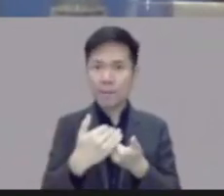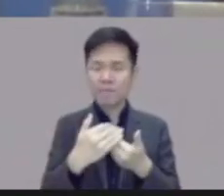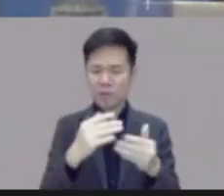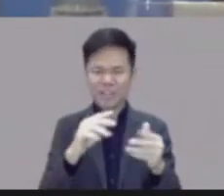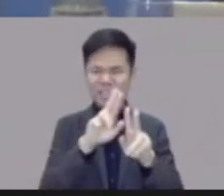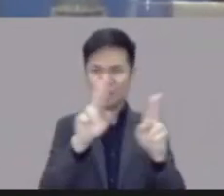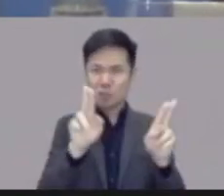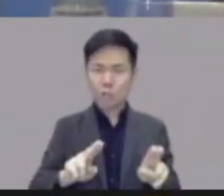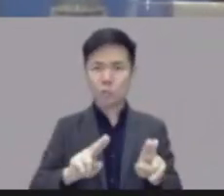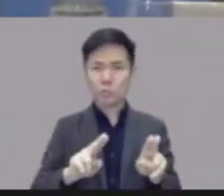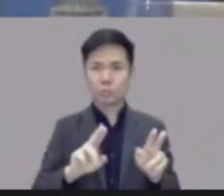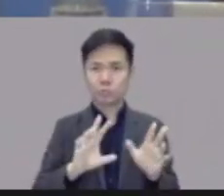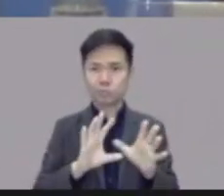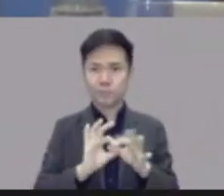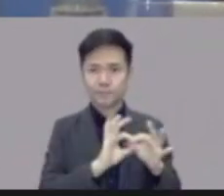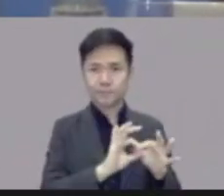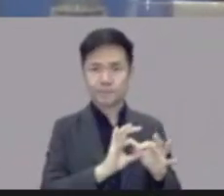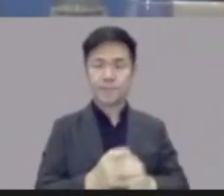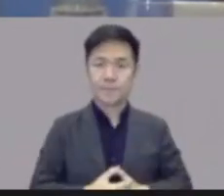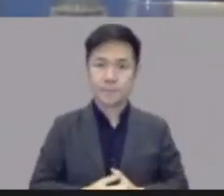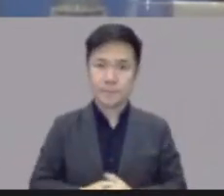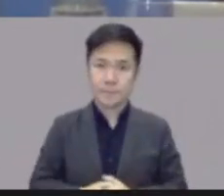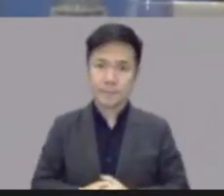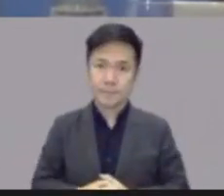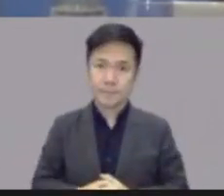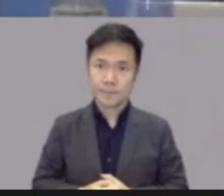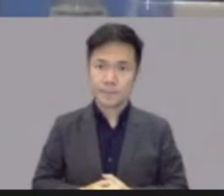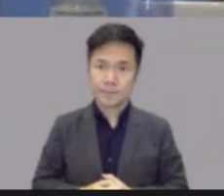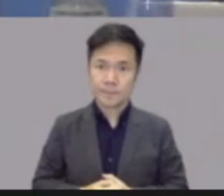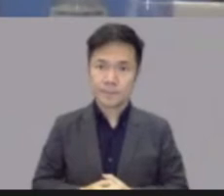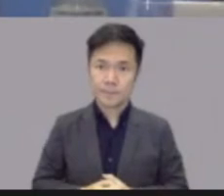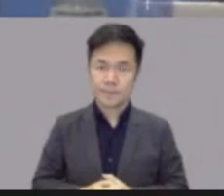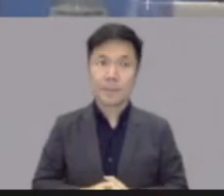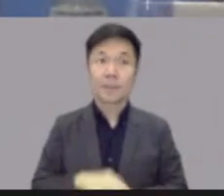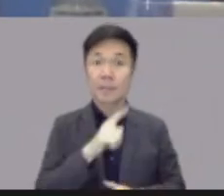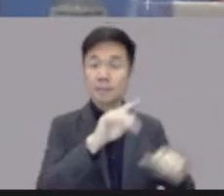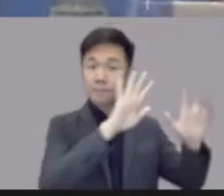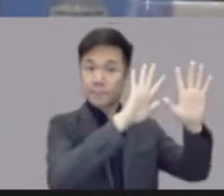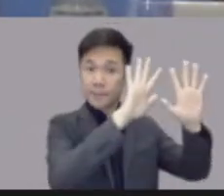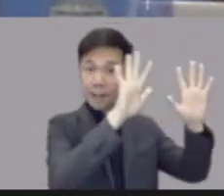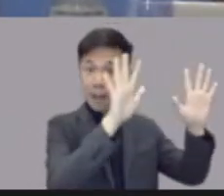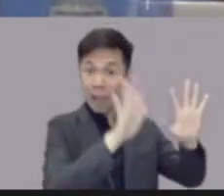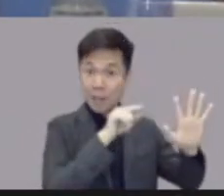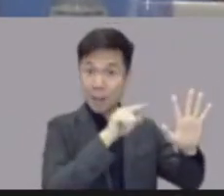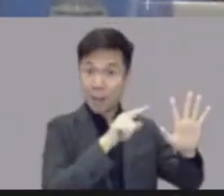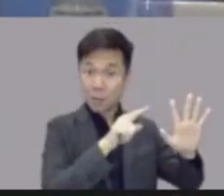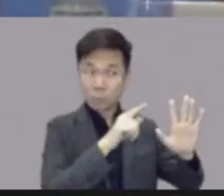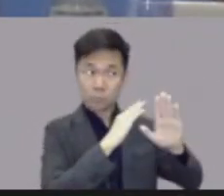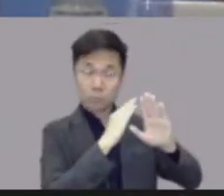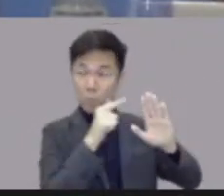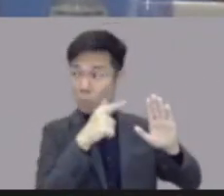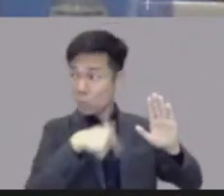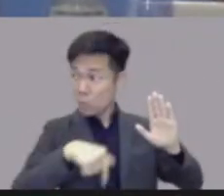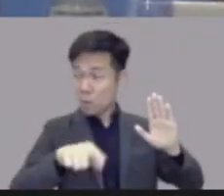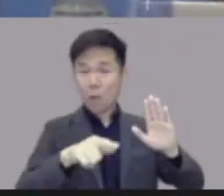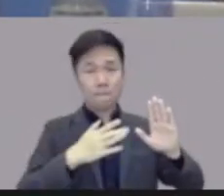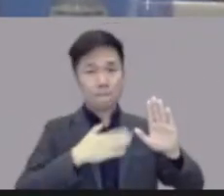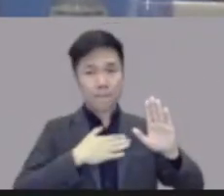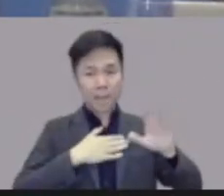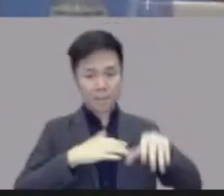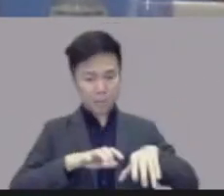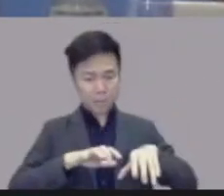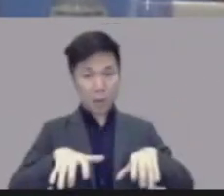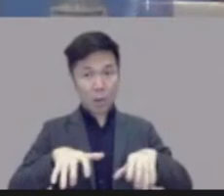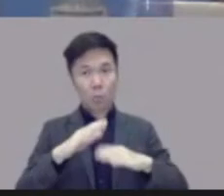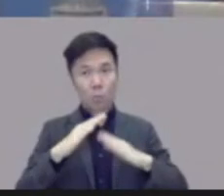supporting countries to lift their ambition in responding to the climate crisis is a trump top priority for my office and the United Nations in